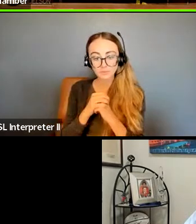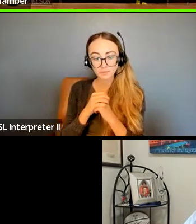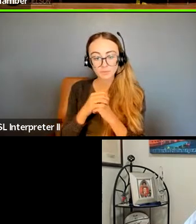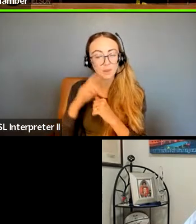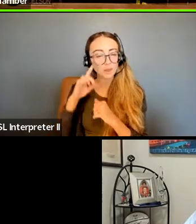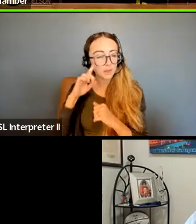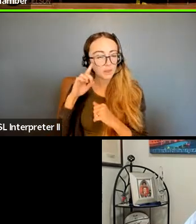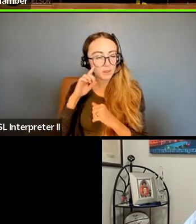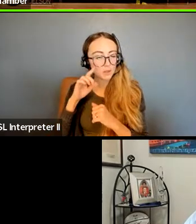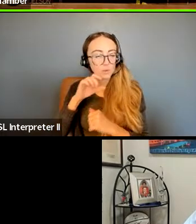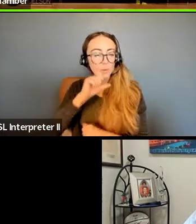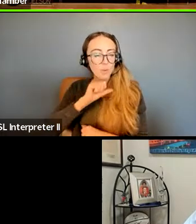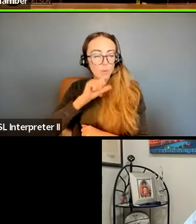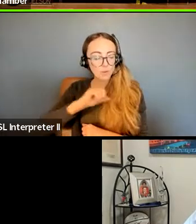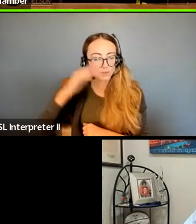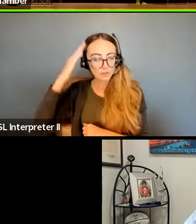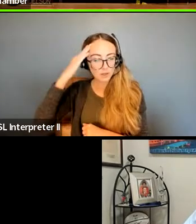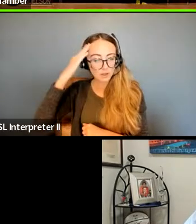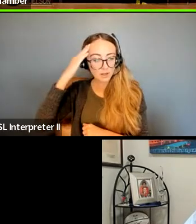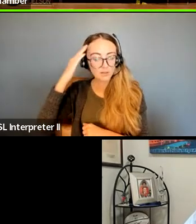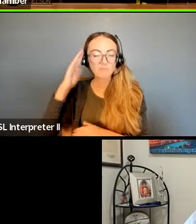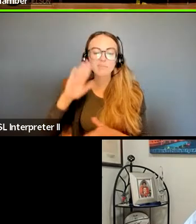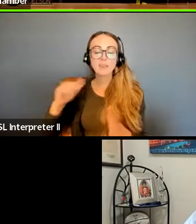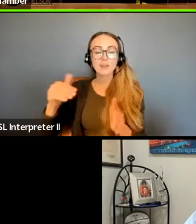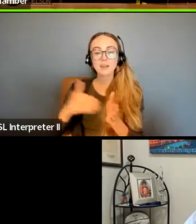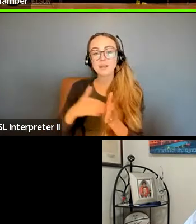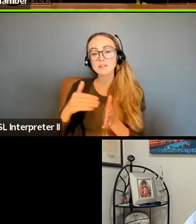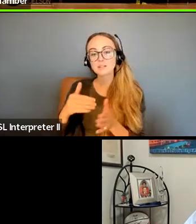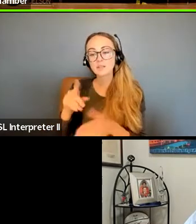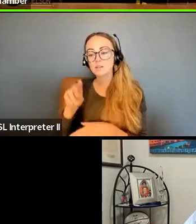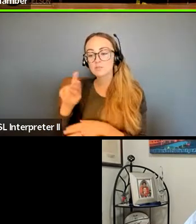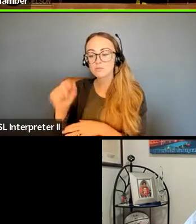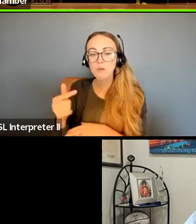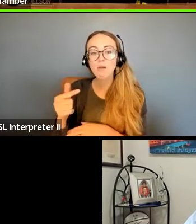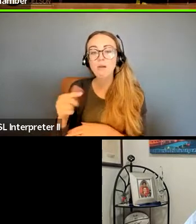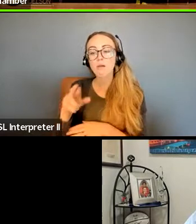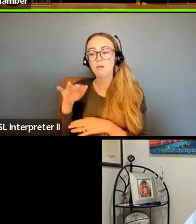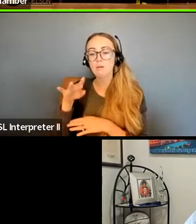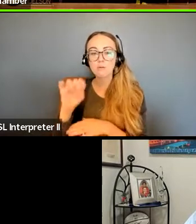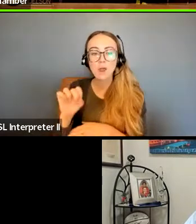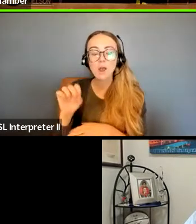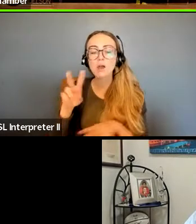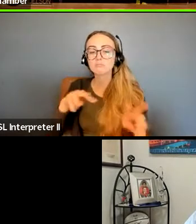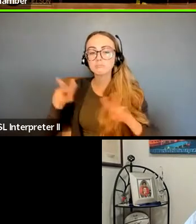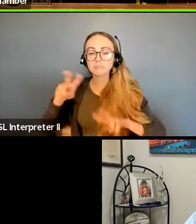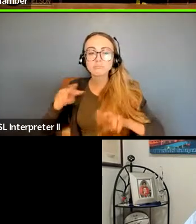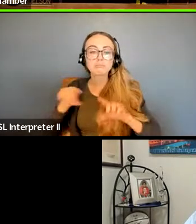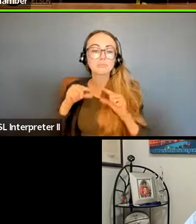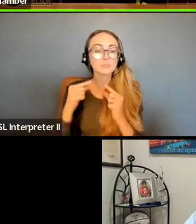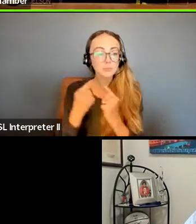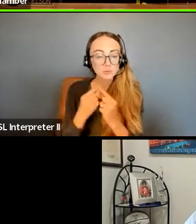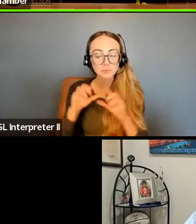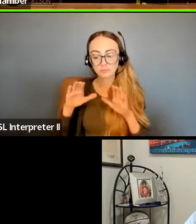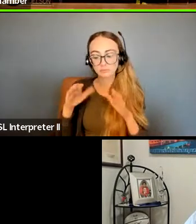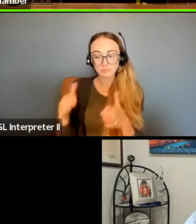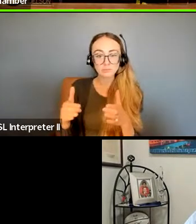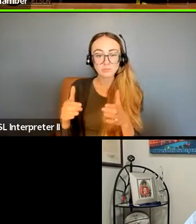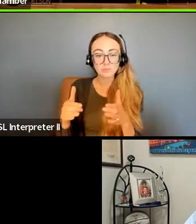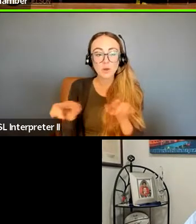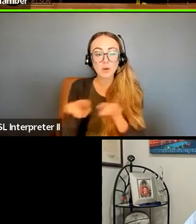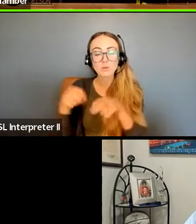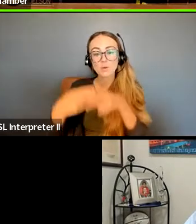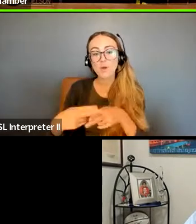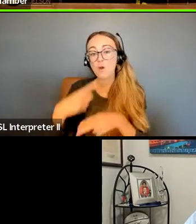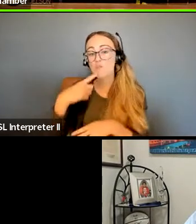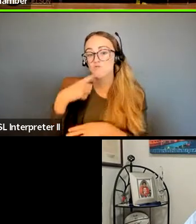was the Orange Hats, an anti-drug and anti-crime patrol group chapter, also known as the Red